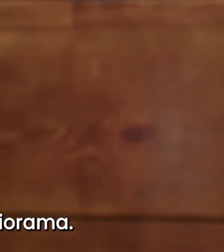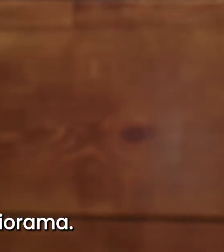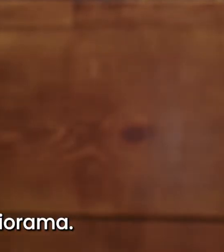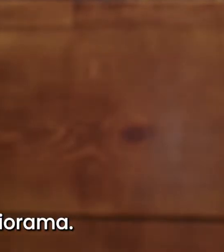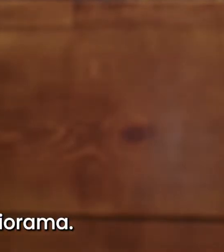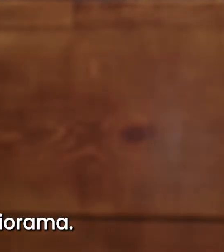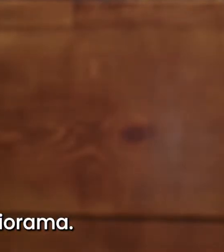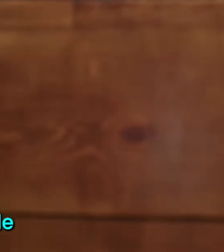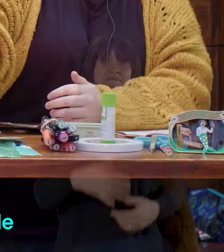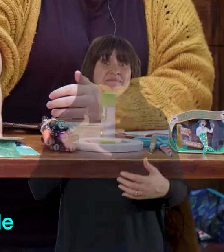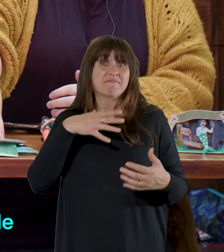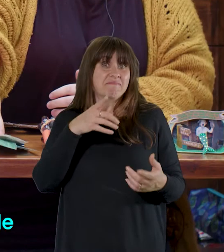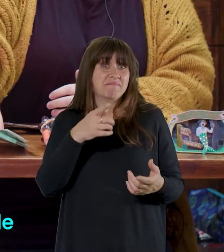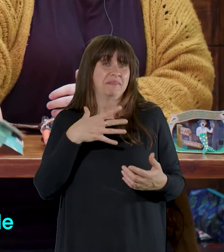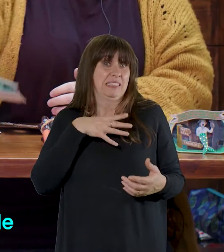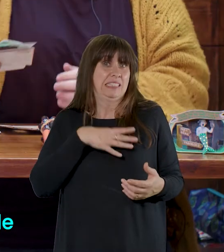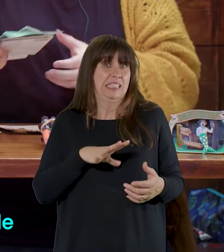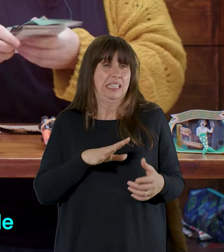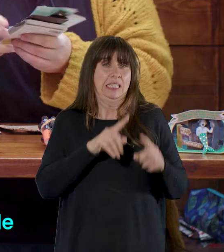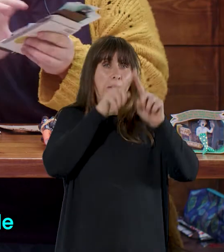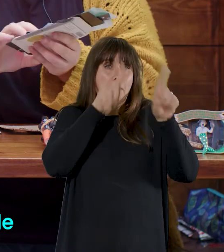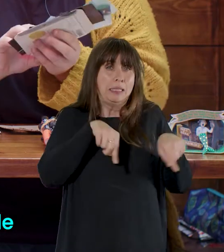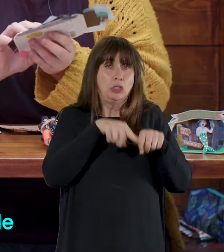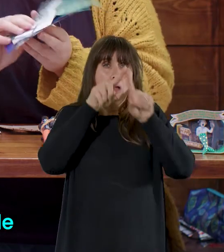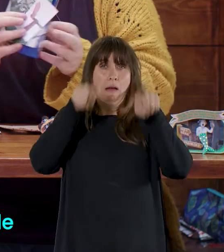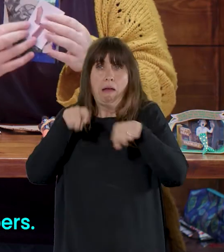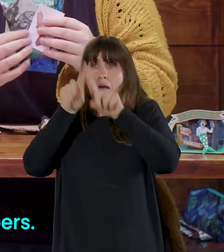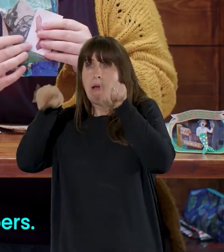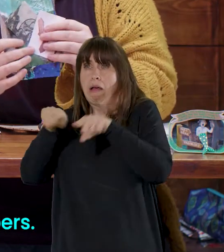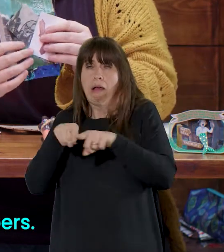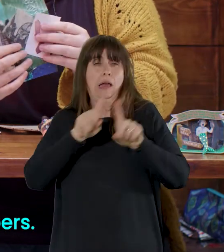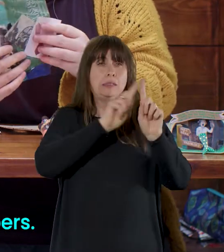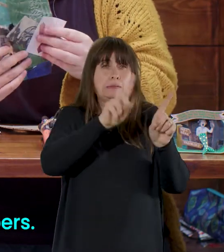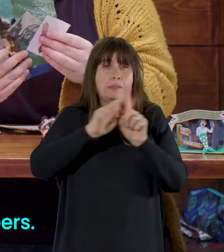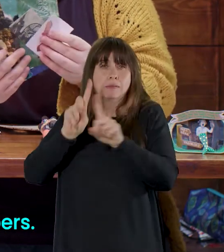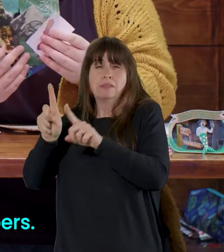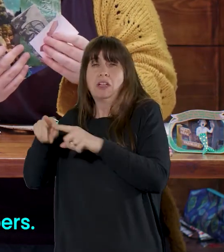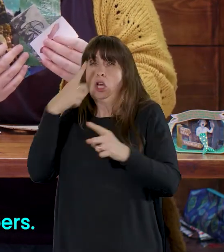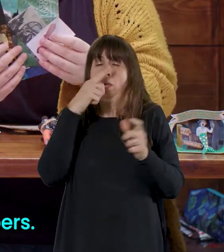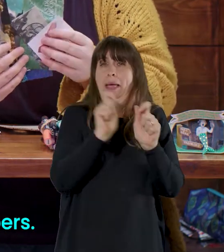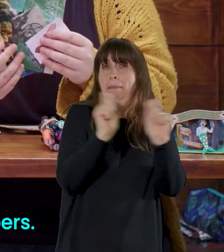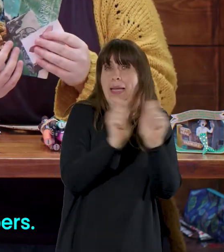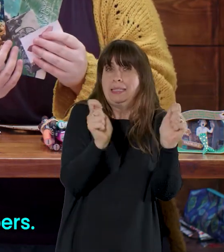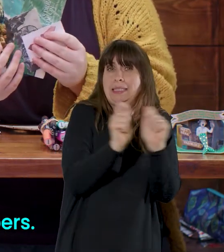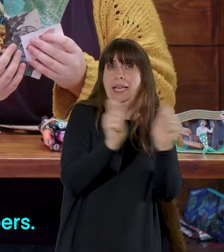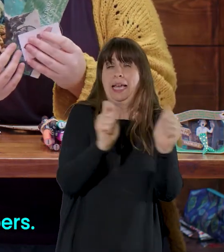bling to your diorama. Amrywiaeth o deunyddiau collage, enghraifft cylchgronau,